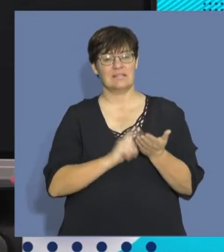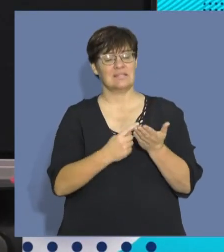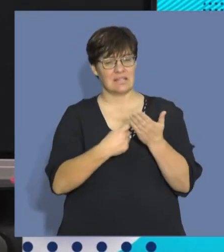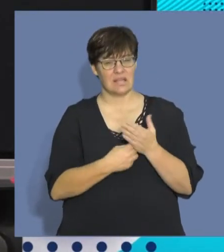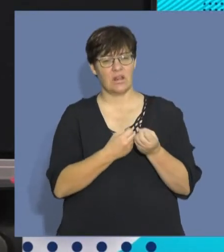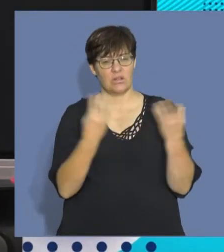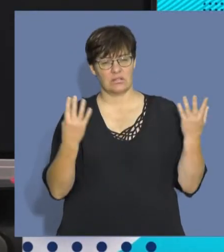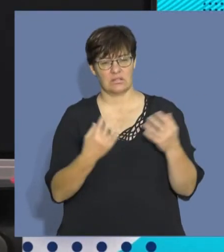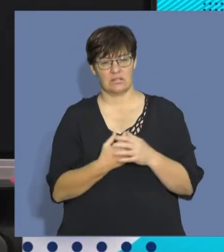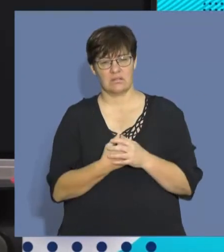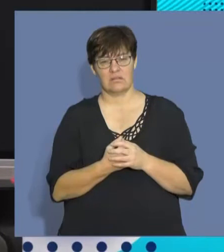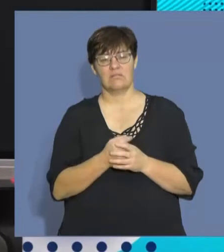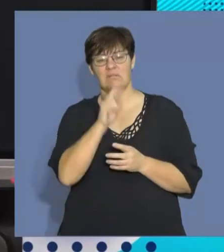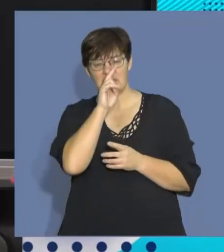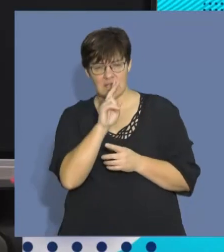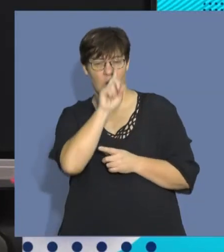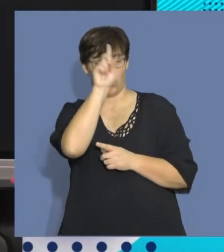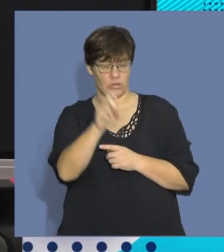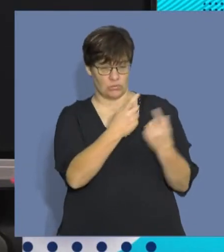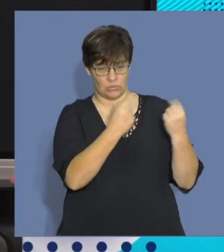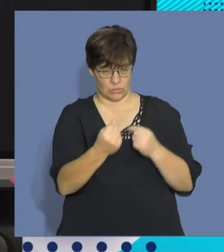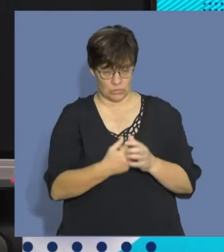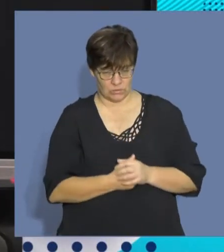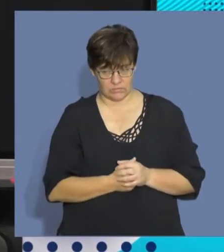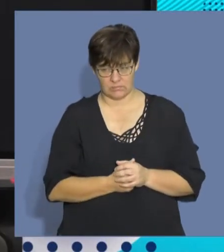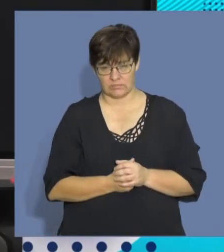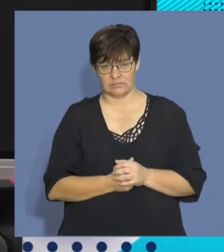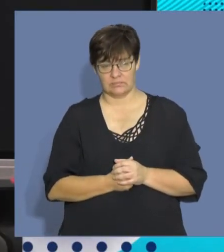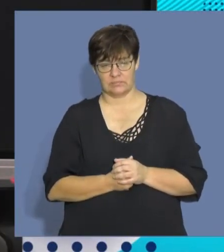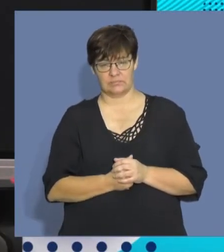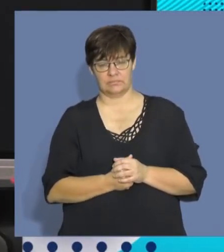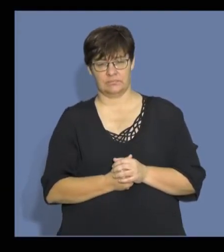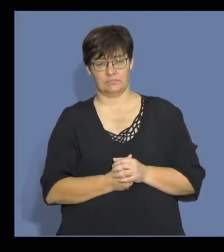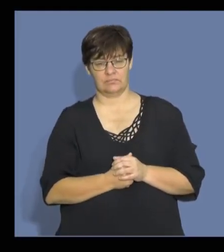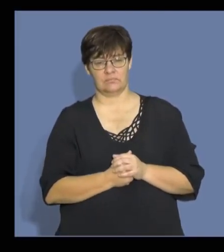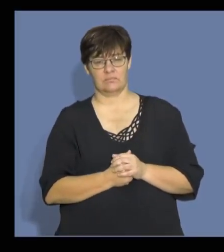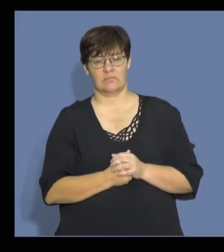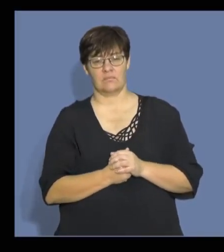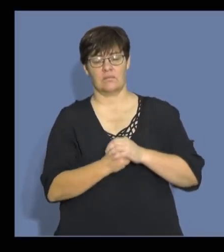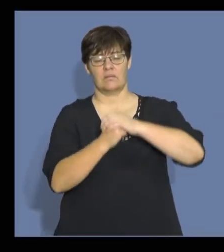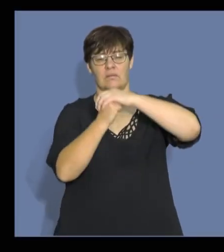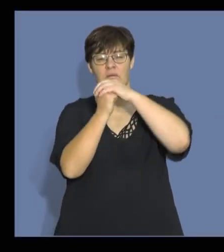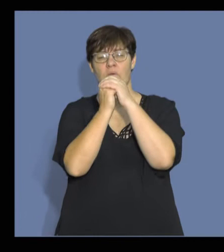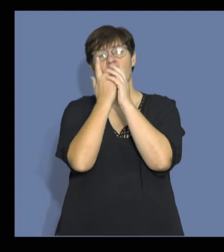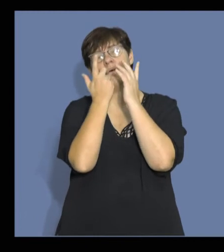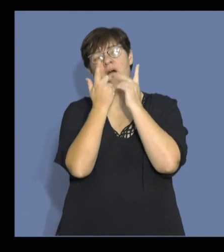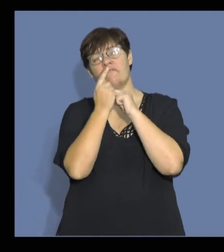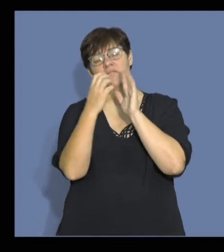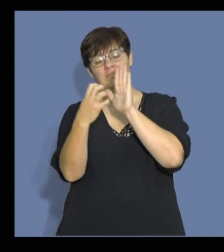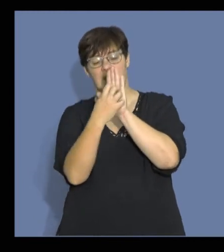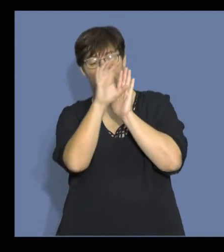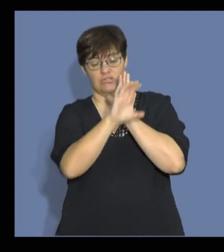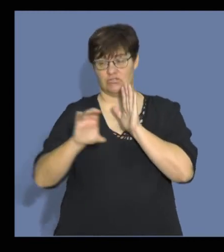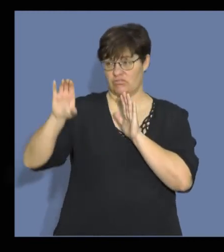lot, but let's just actually do the question. Let's start. So I've put